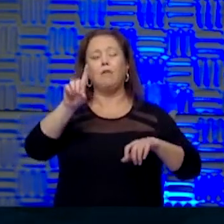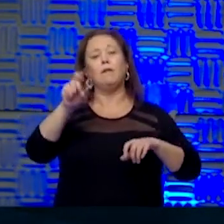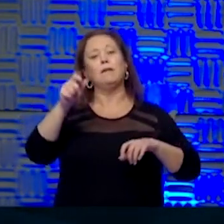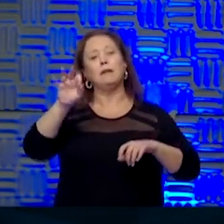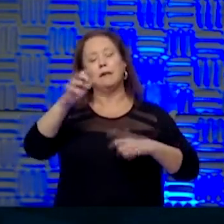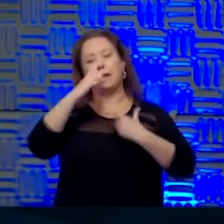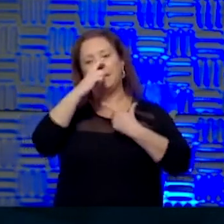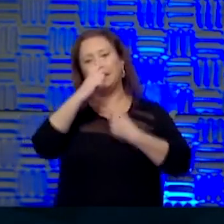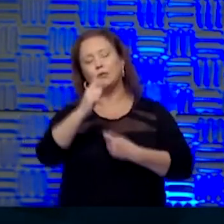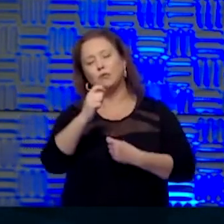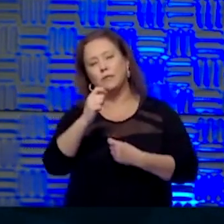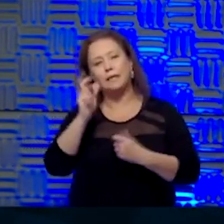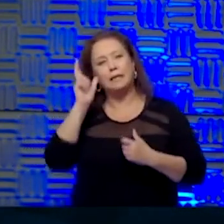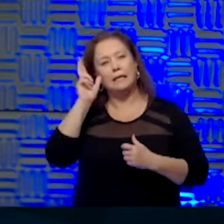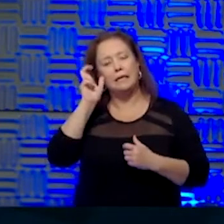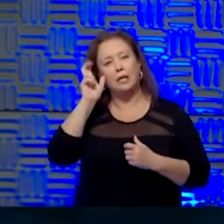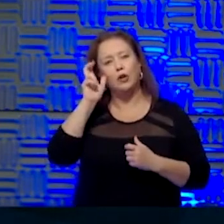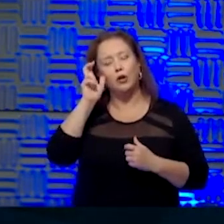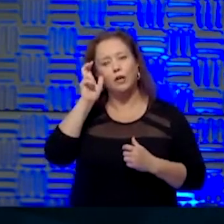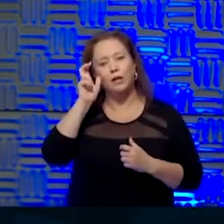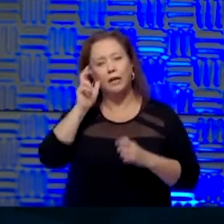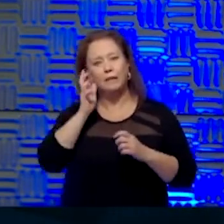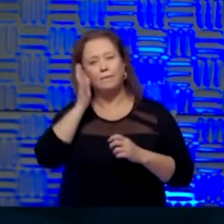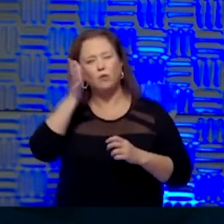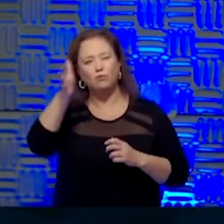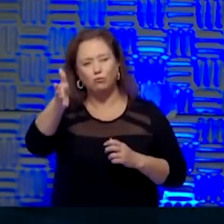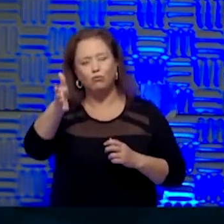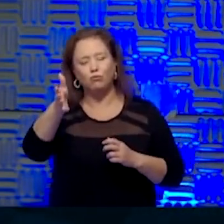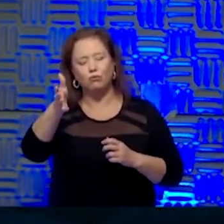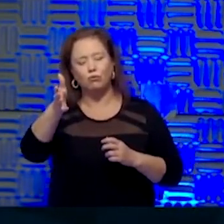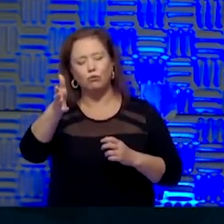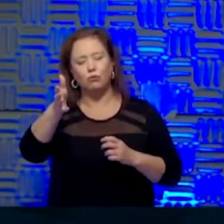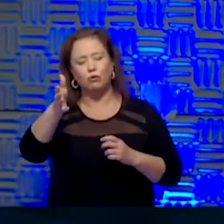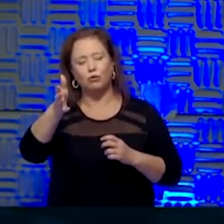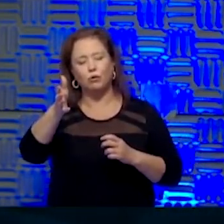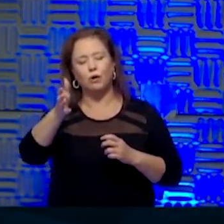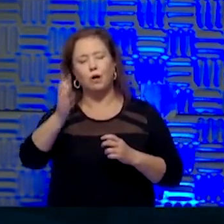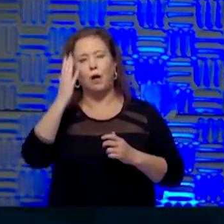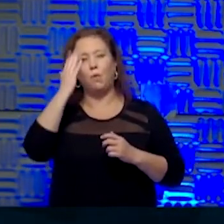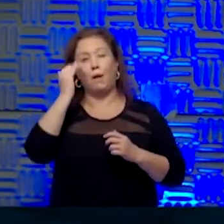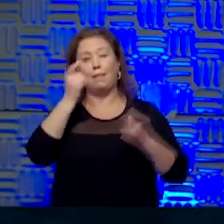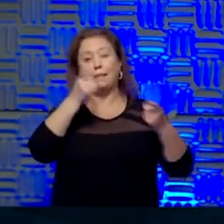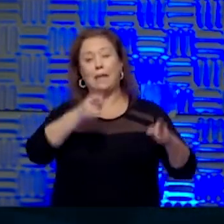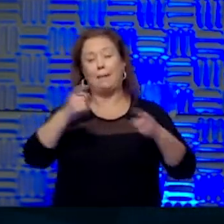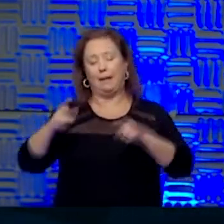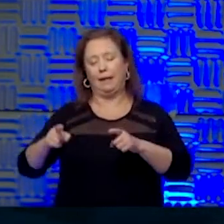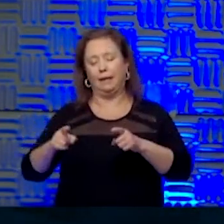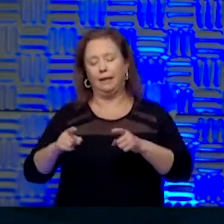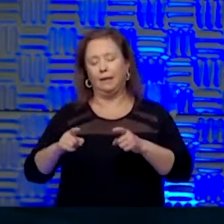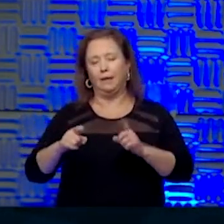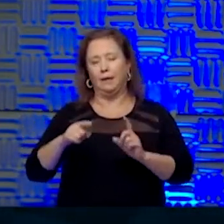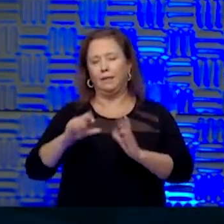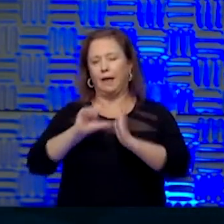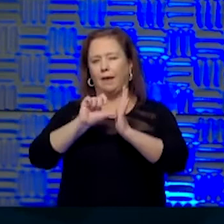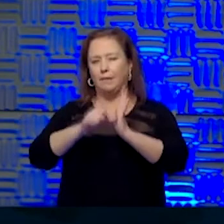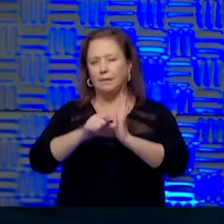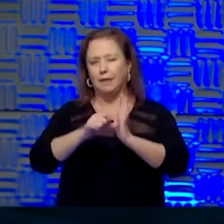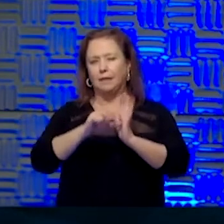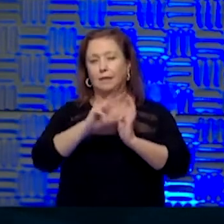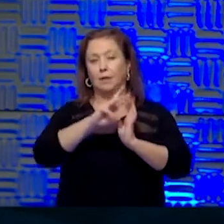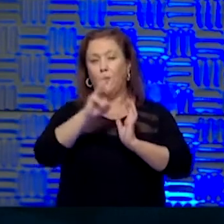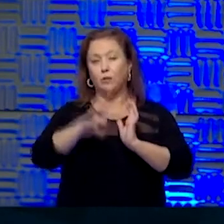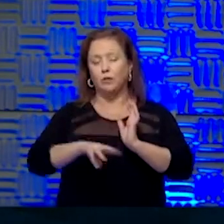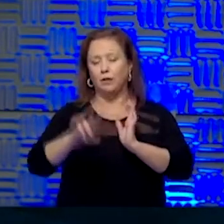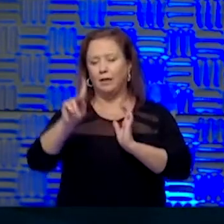interested in hearing in the future the take on why that is. The point that was made in the article is that, and